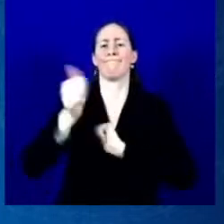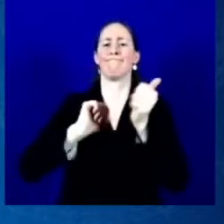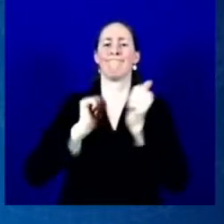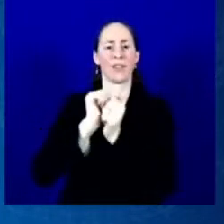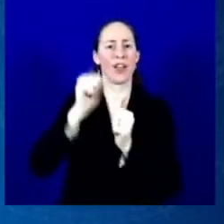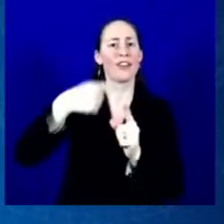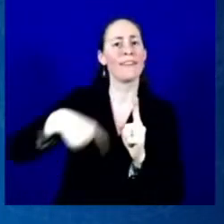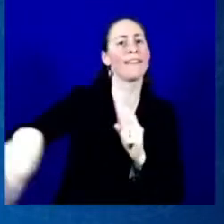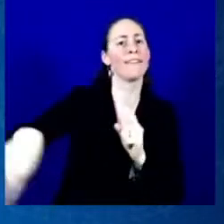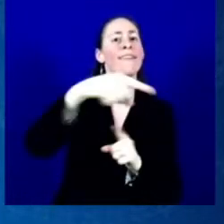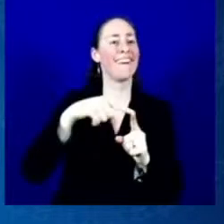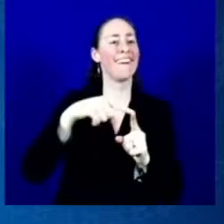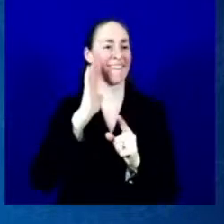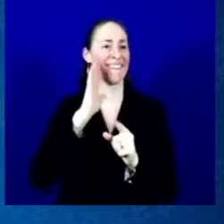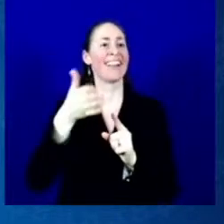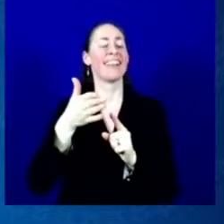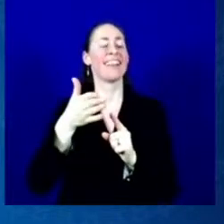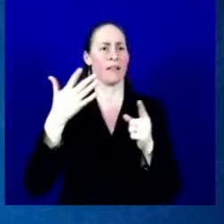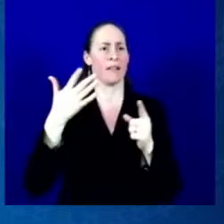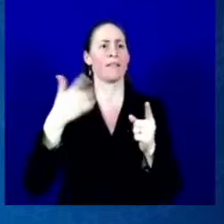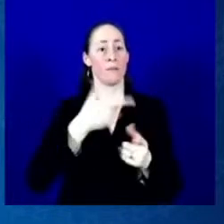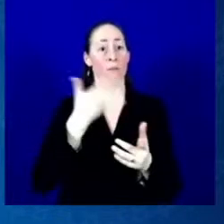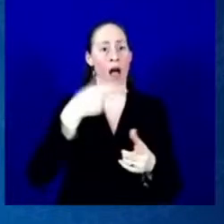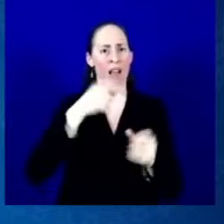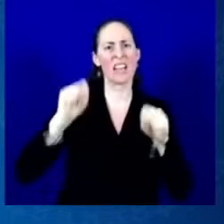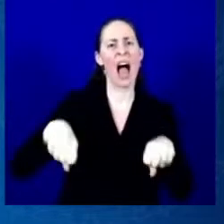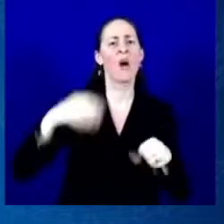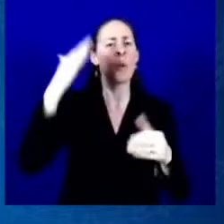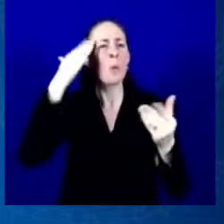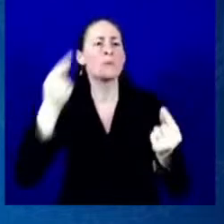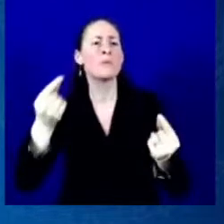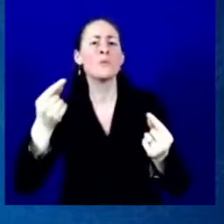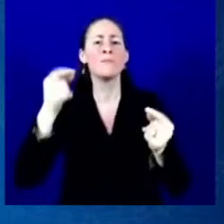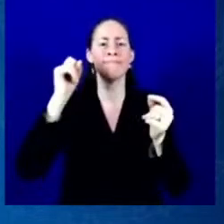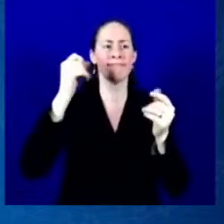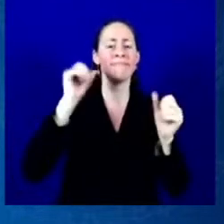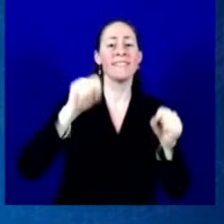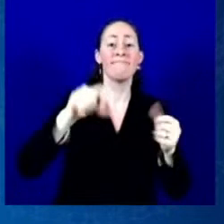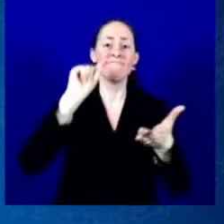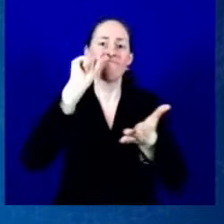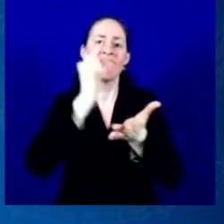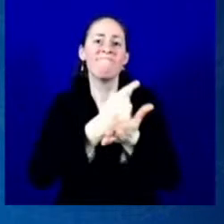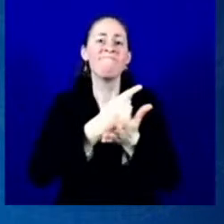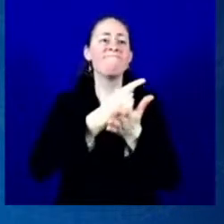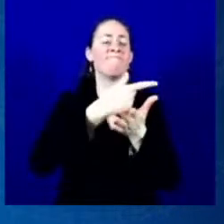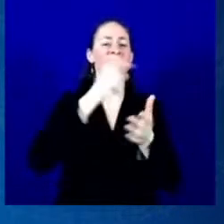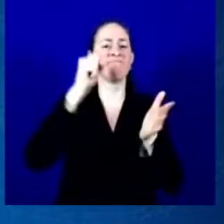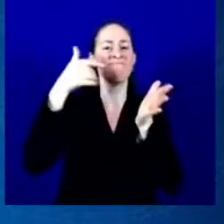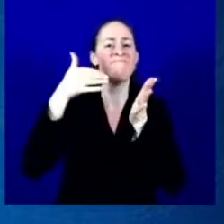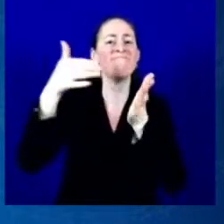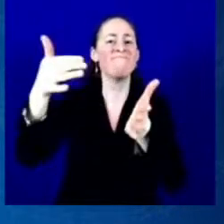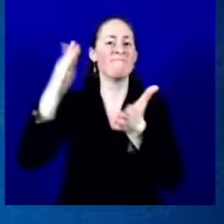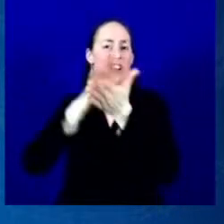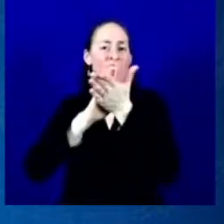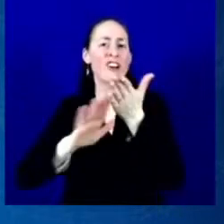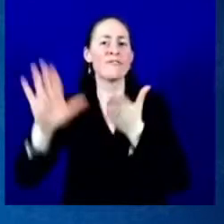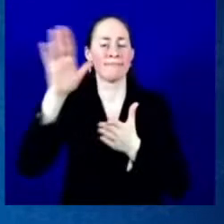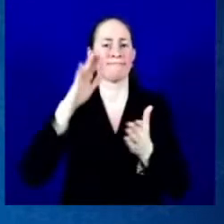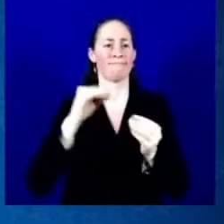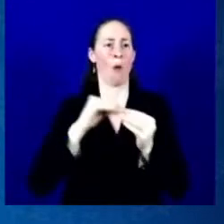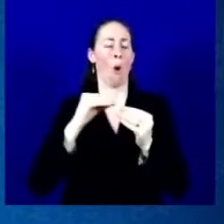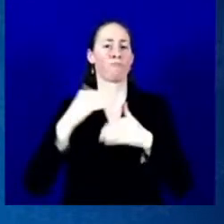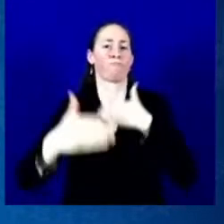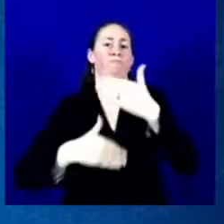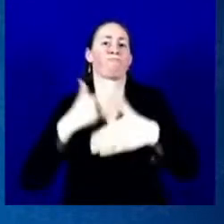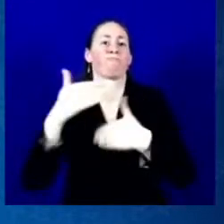their prospect of graduating and going on beyond graduation. The research shows when a young child goes to school,